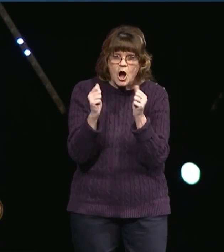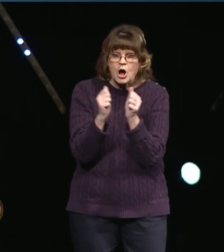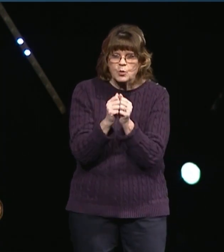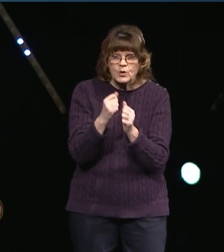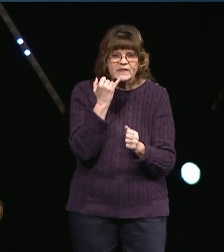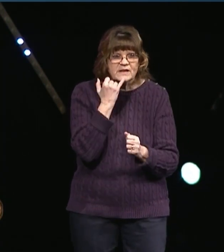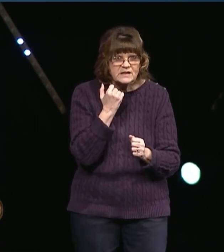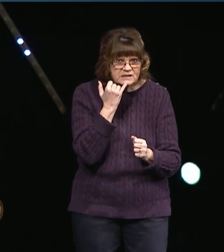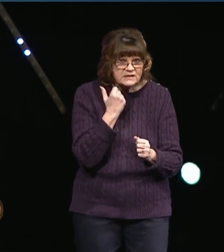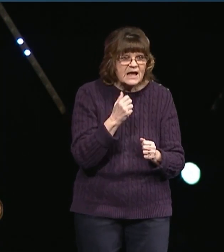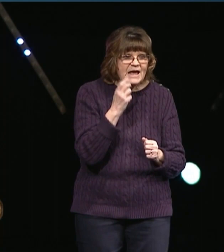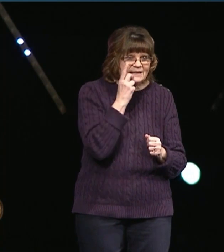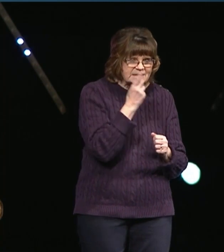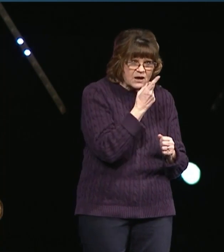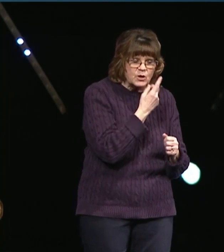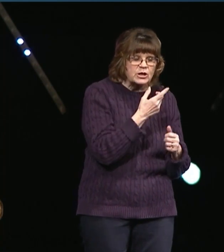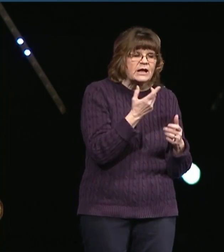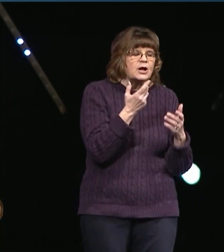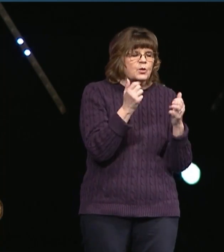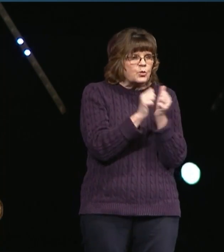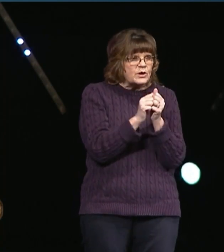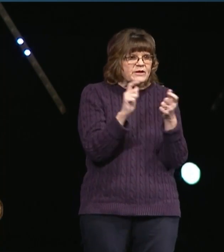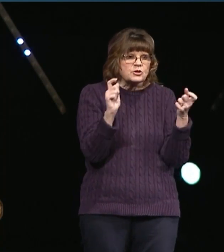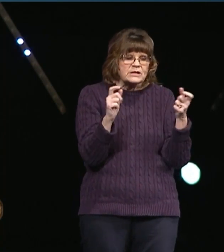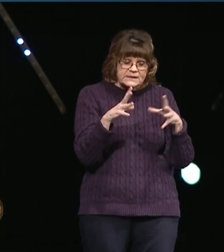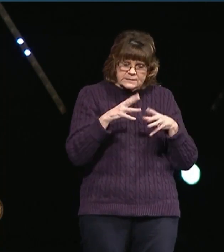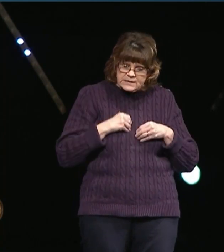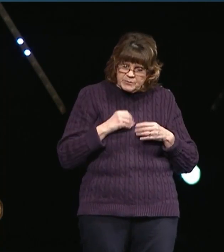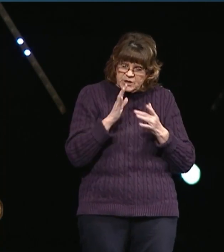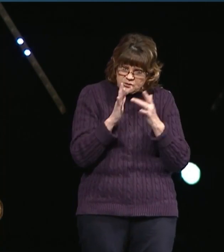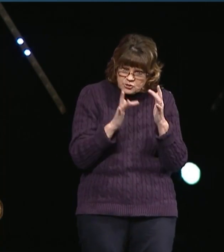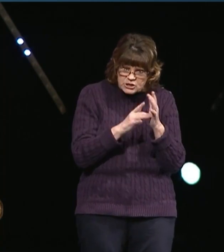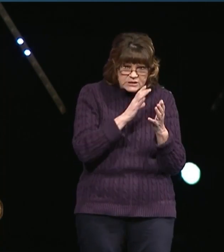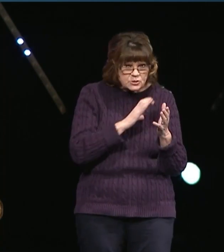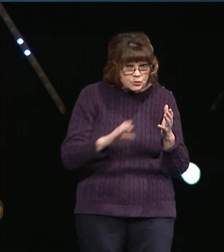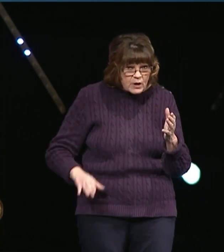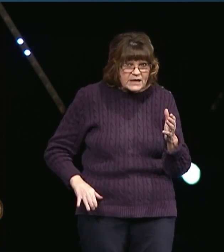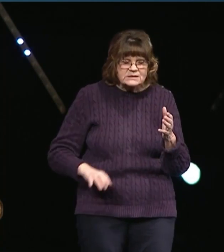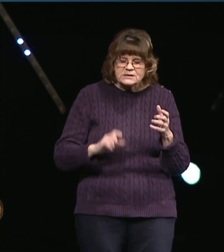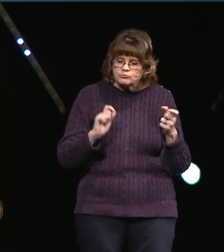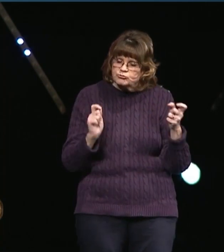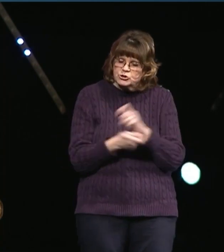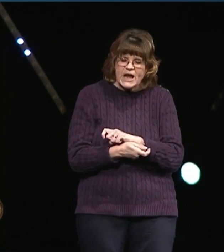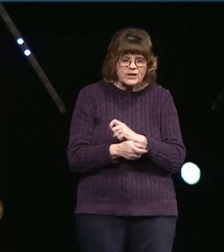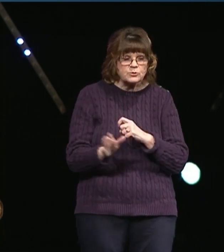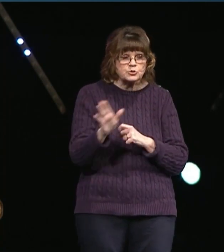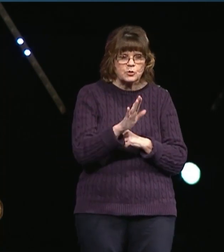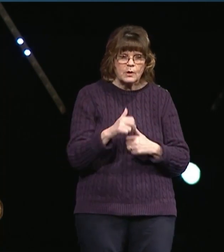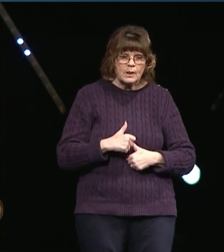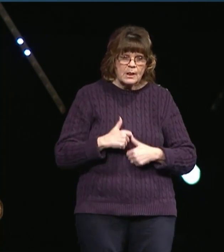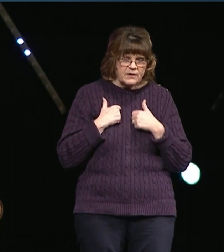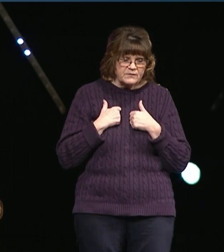about a transforming life in Jesus Christ, they would love to meet with you.